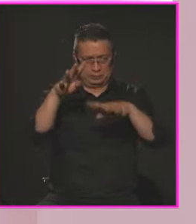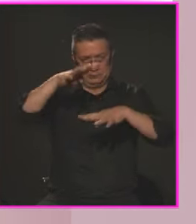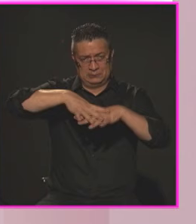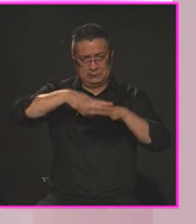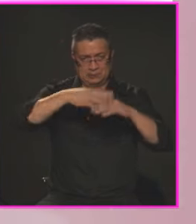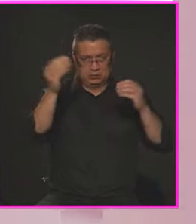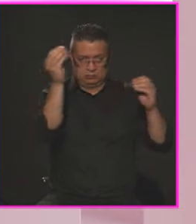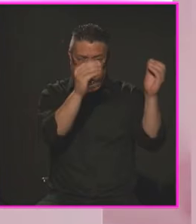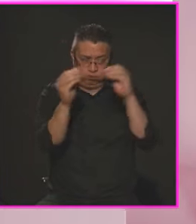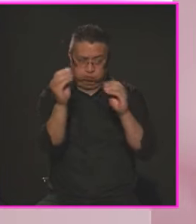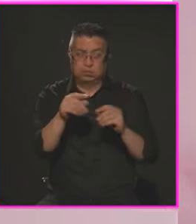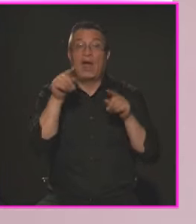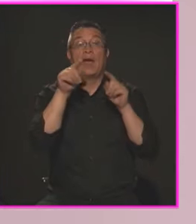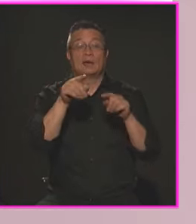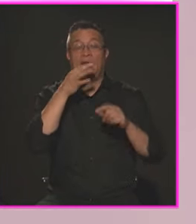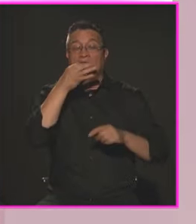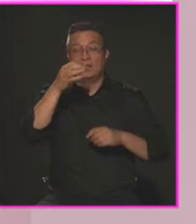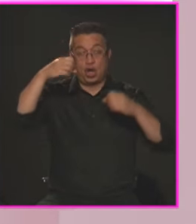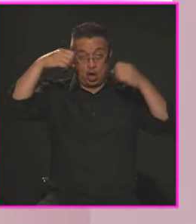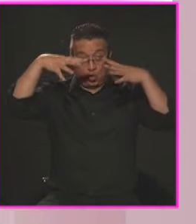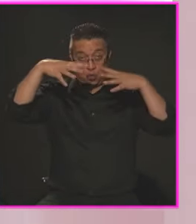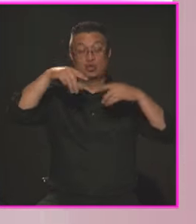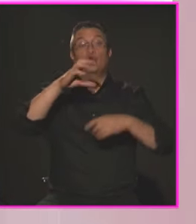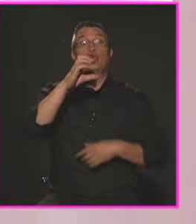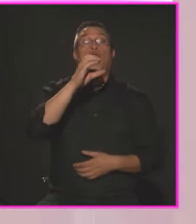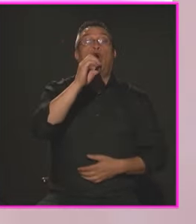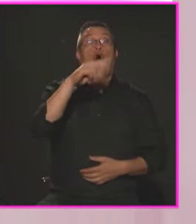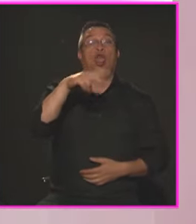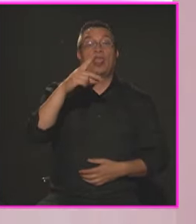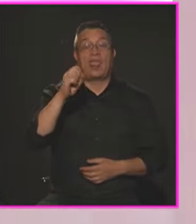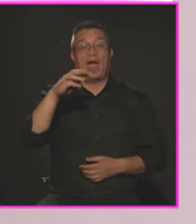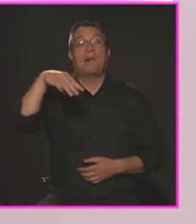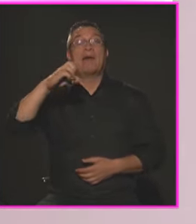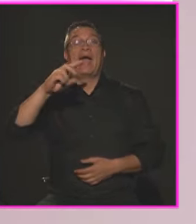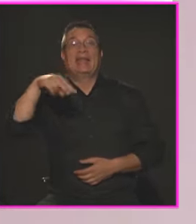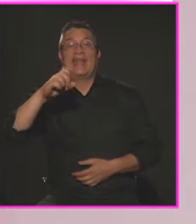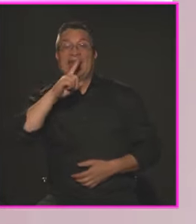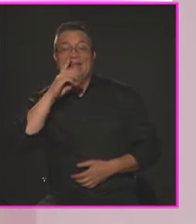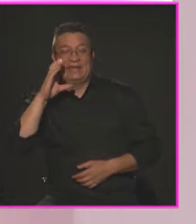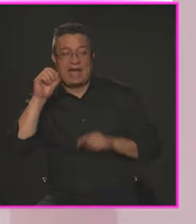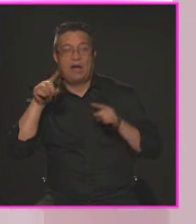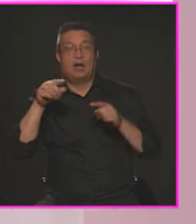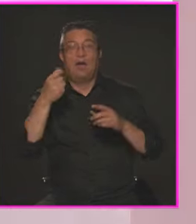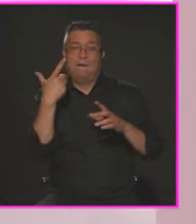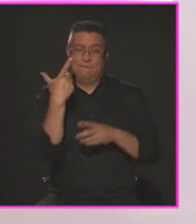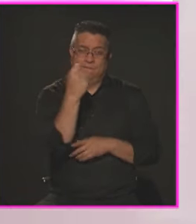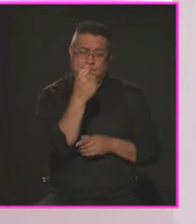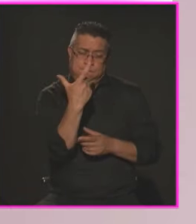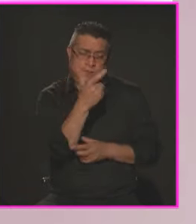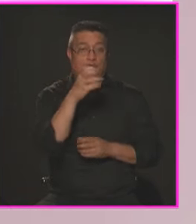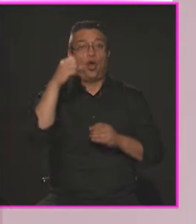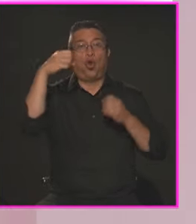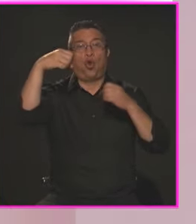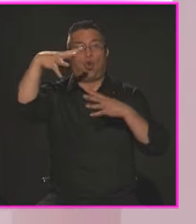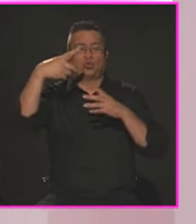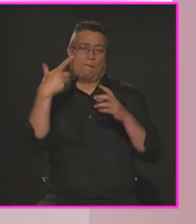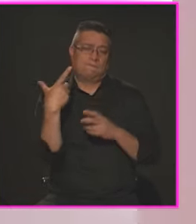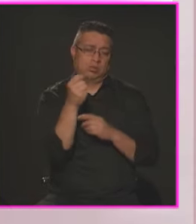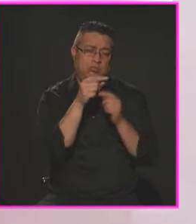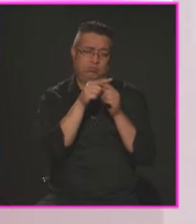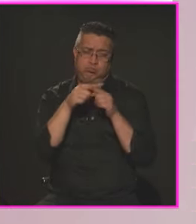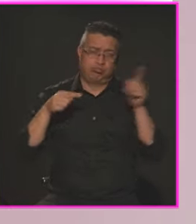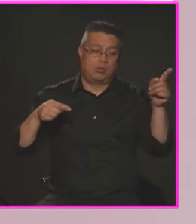of electric and magnetic fields propagating through space at the speed of light. And the wavelength of this wave,